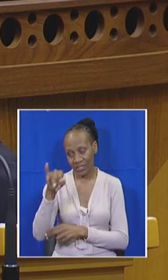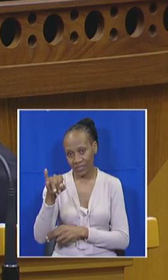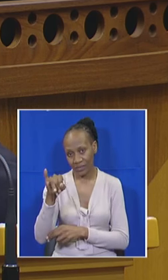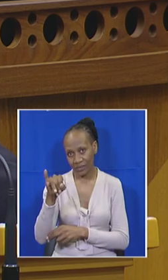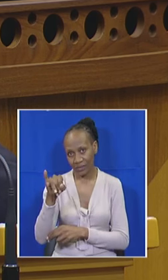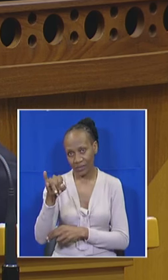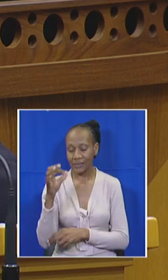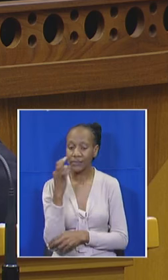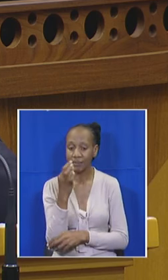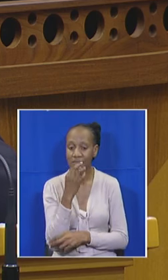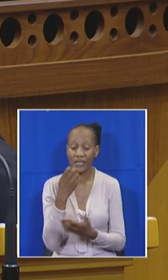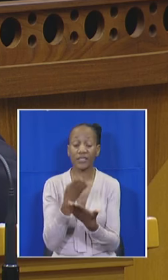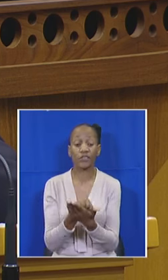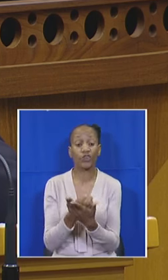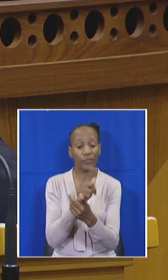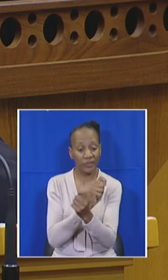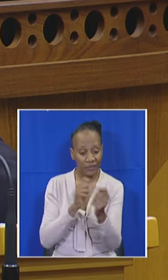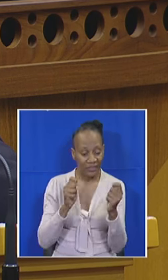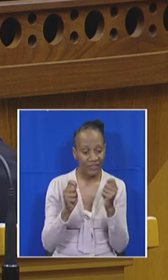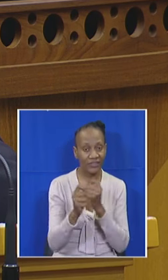that economic transformation